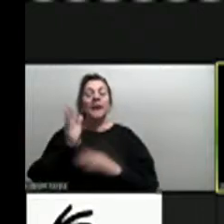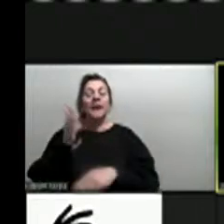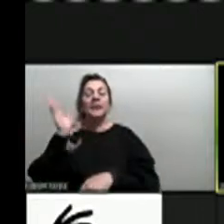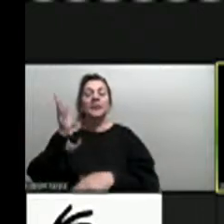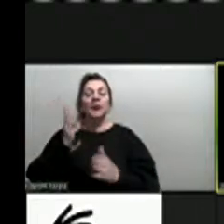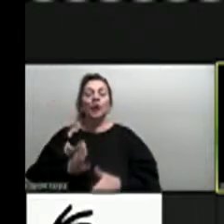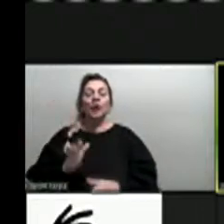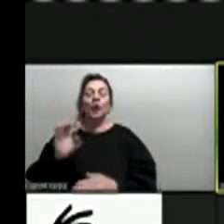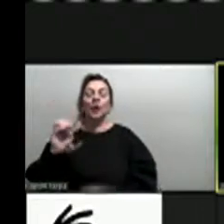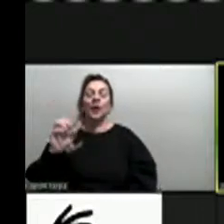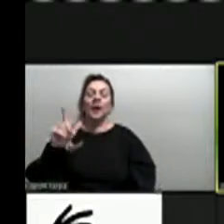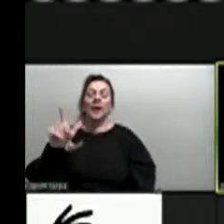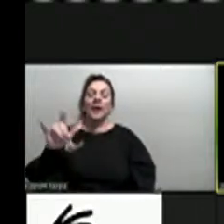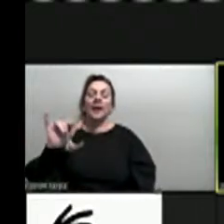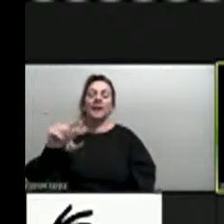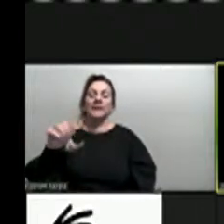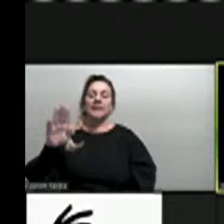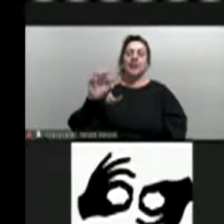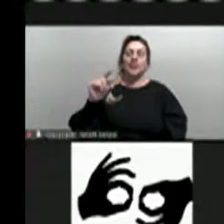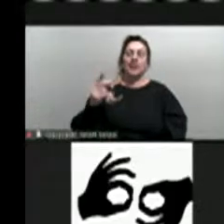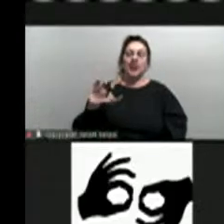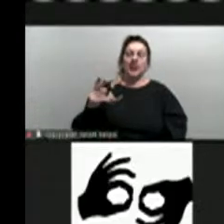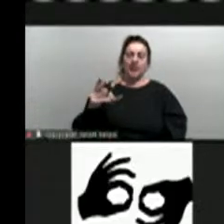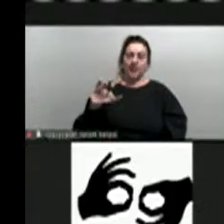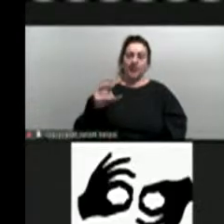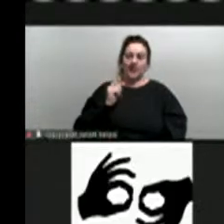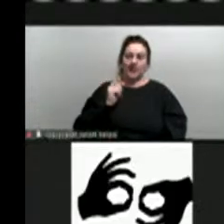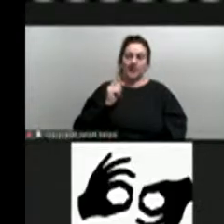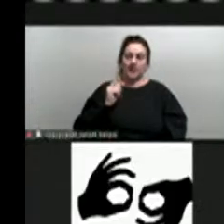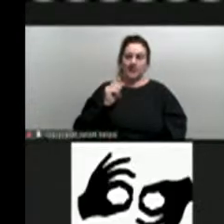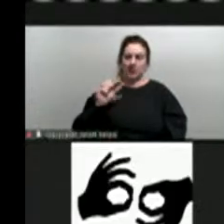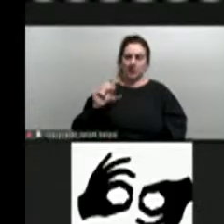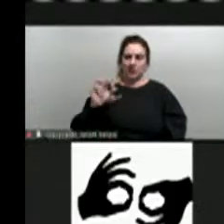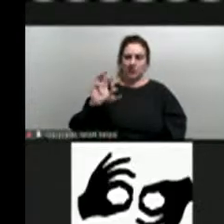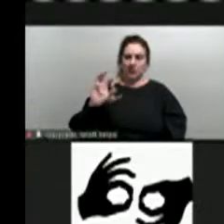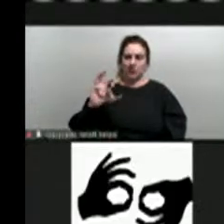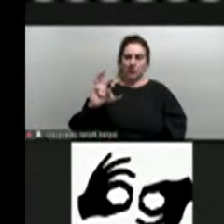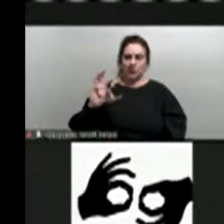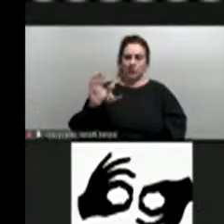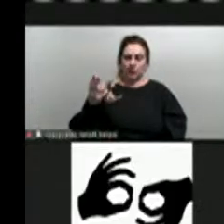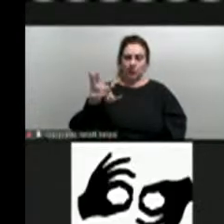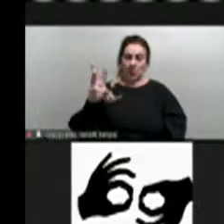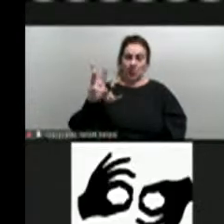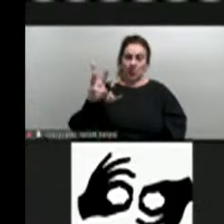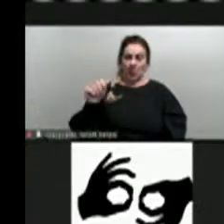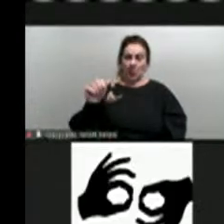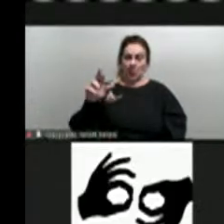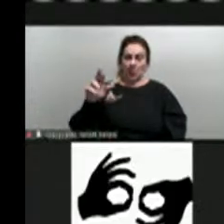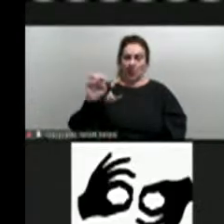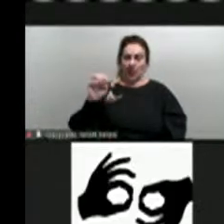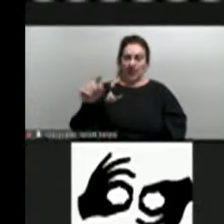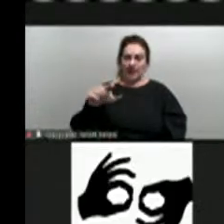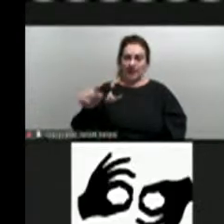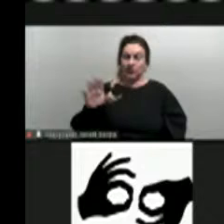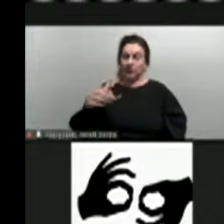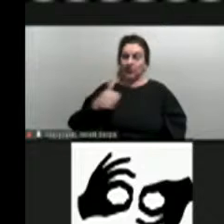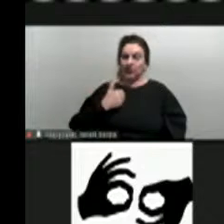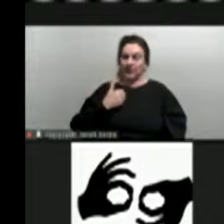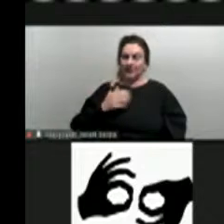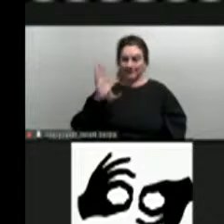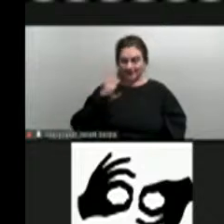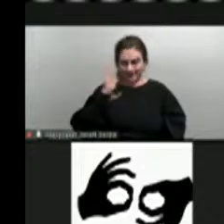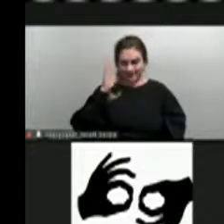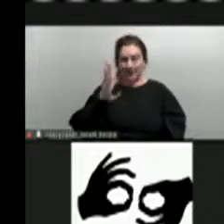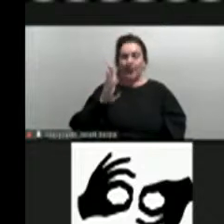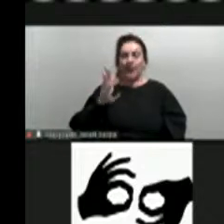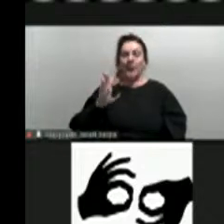Elizabeth Suarez. Elizabeth Suarez, please unmute your mic and state your name and address for the record. Hi, my name is Elizabeth